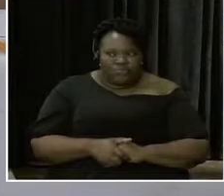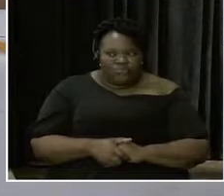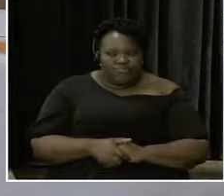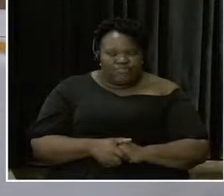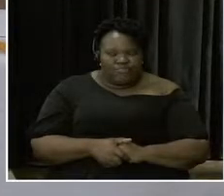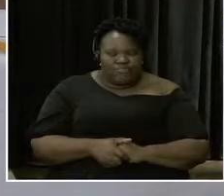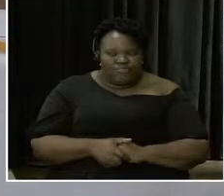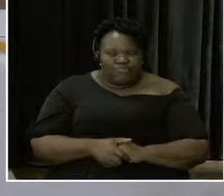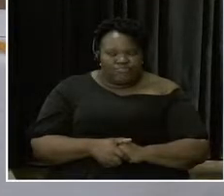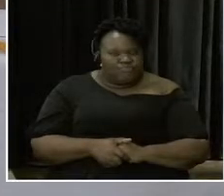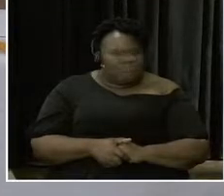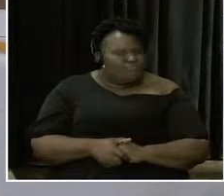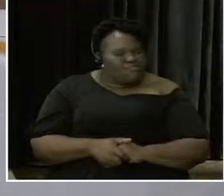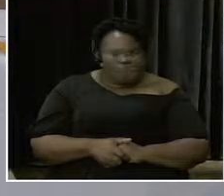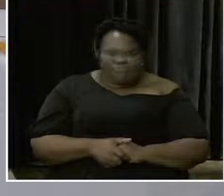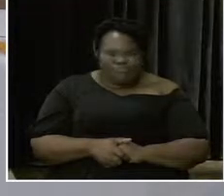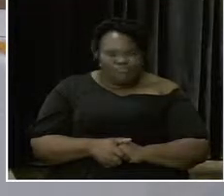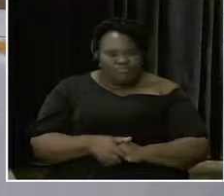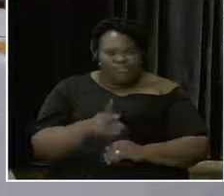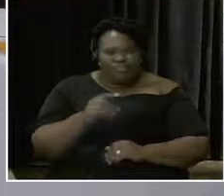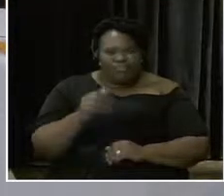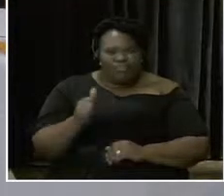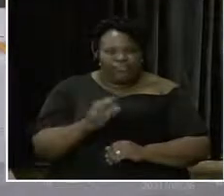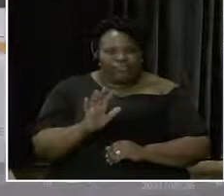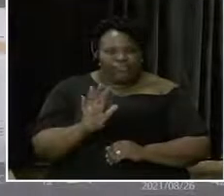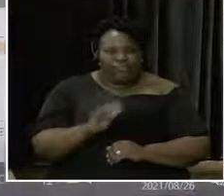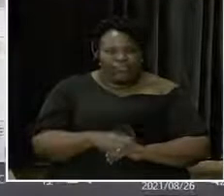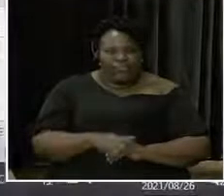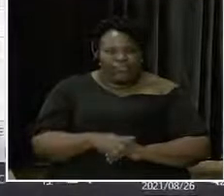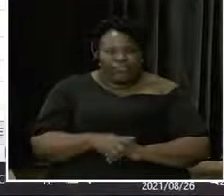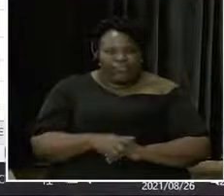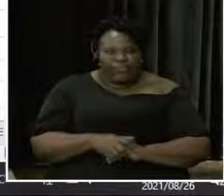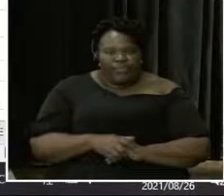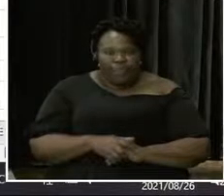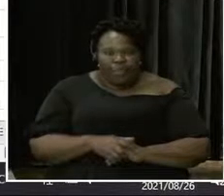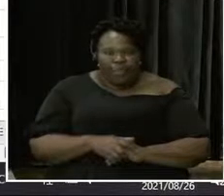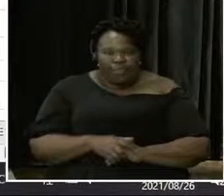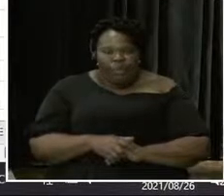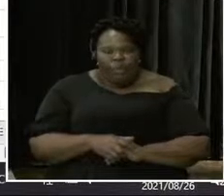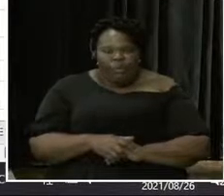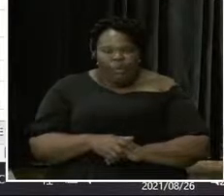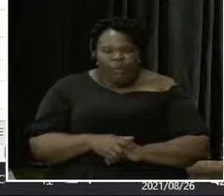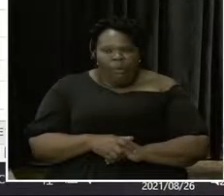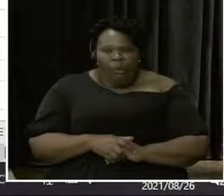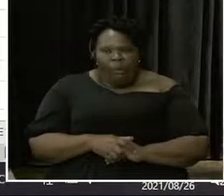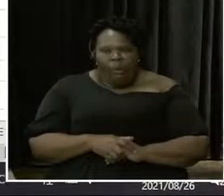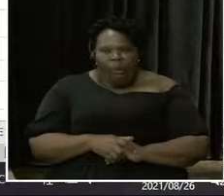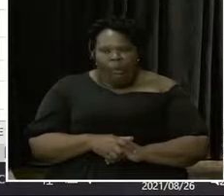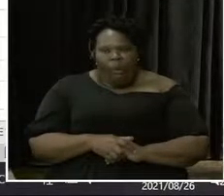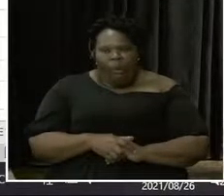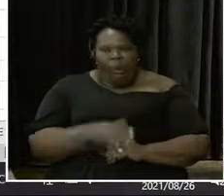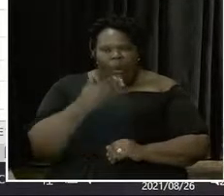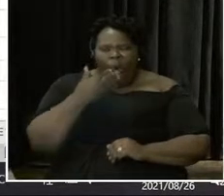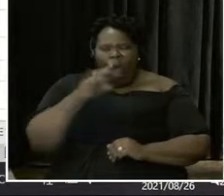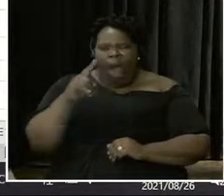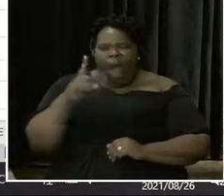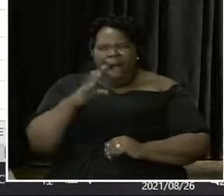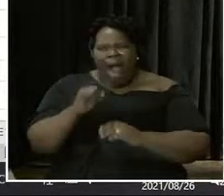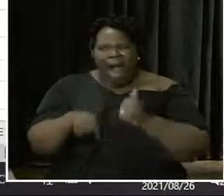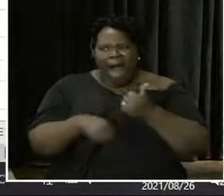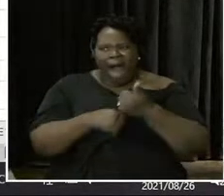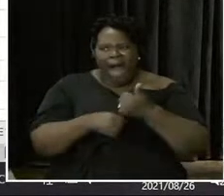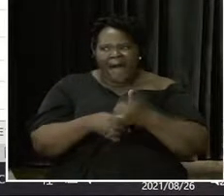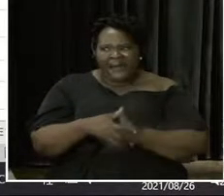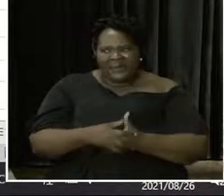Agreed. No, Speaker. Agreed. The DA is against the recommendation. Who else is against?